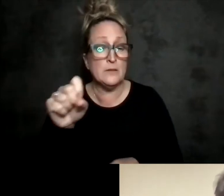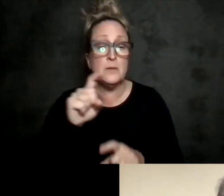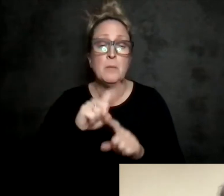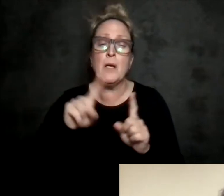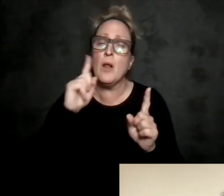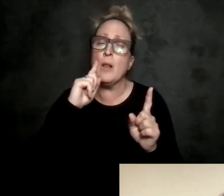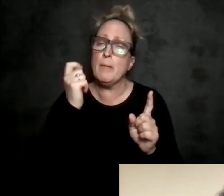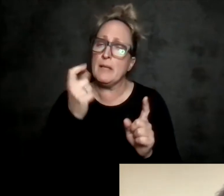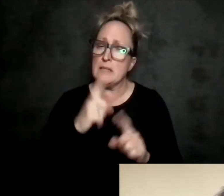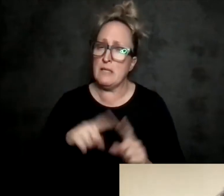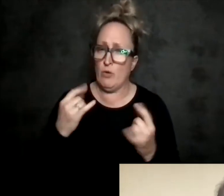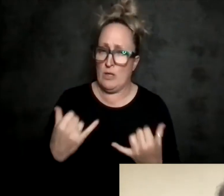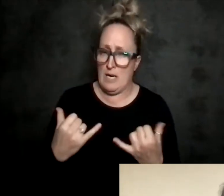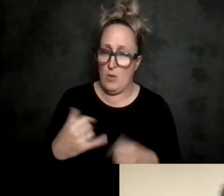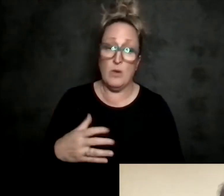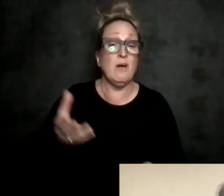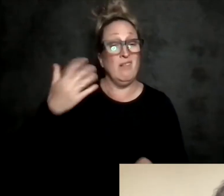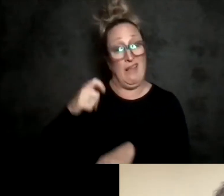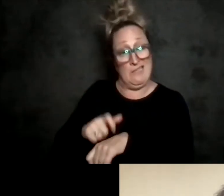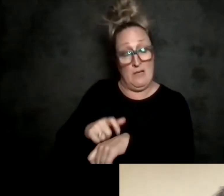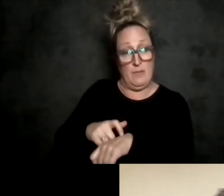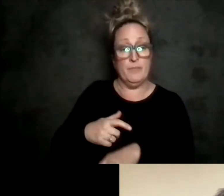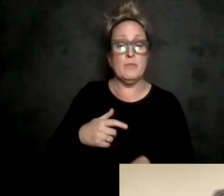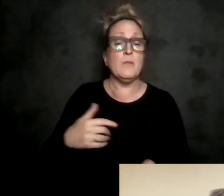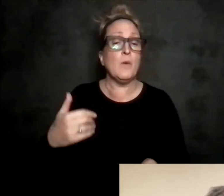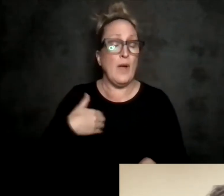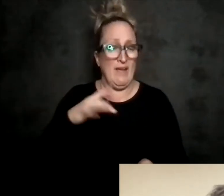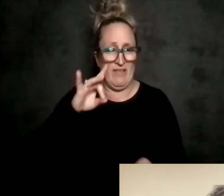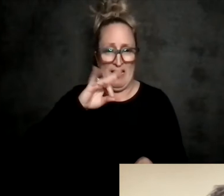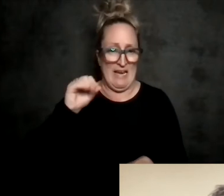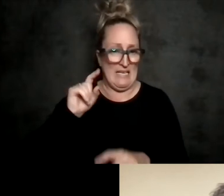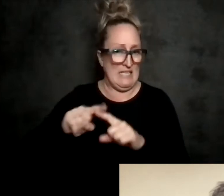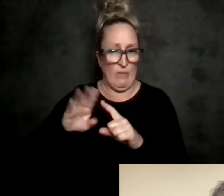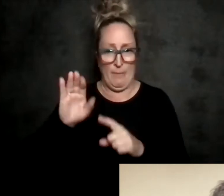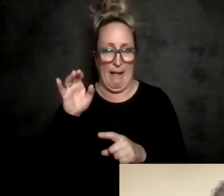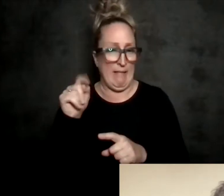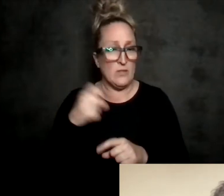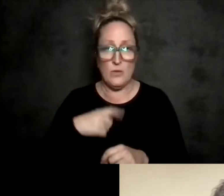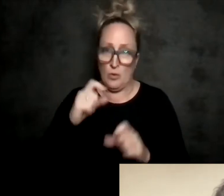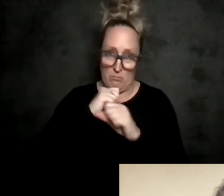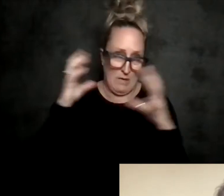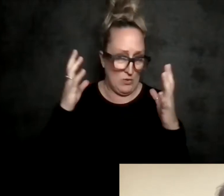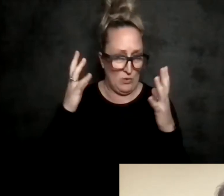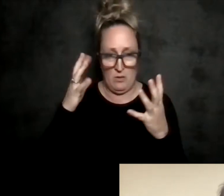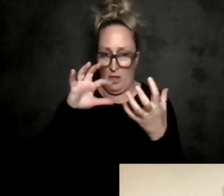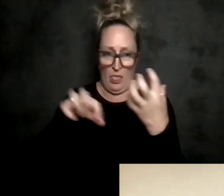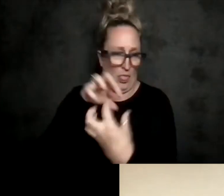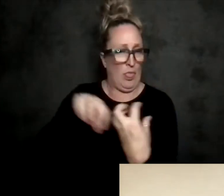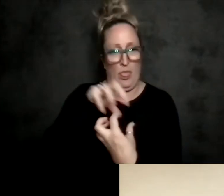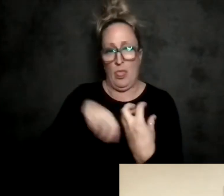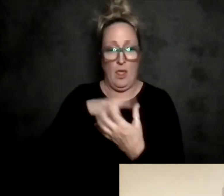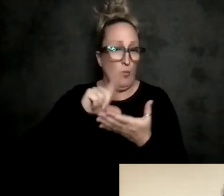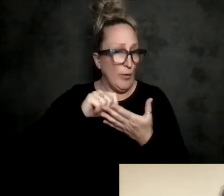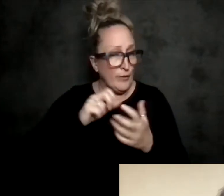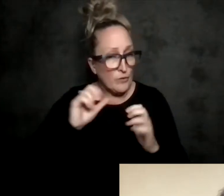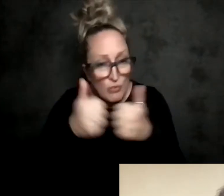be a little different this time. Last time around, we had 80 different ballots, which, as you can imagine, creates a lot of printing